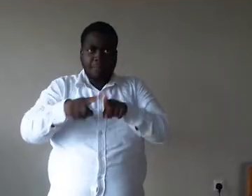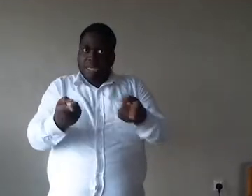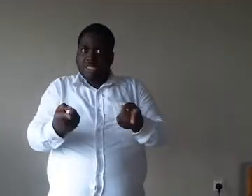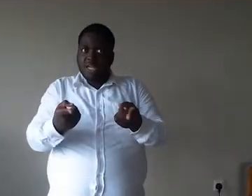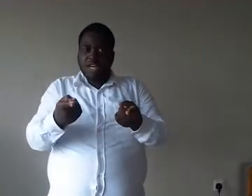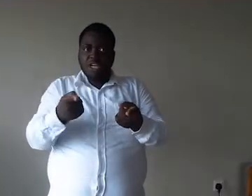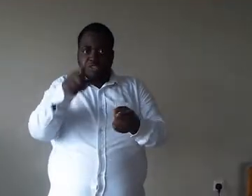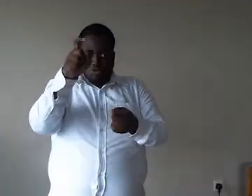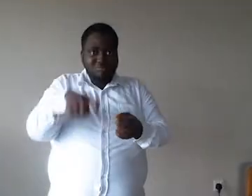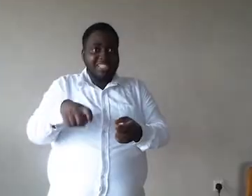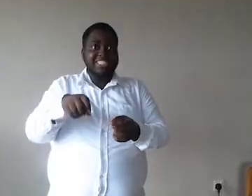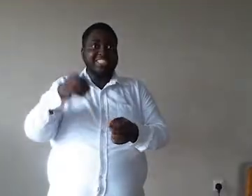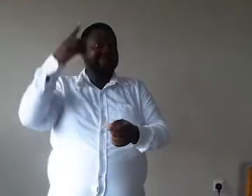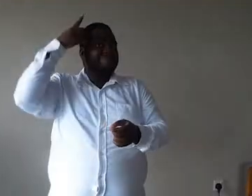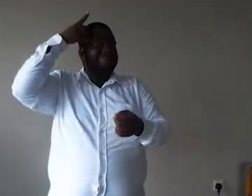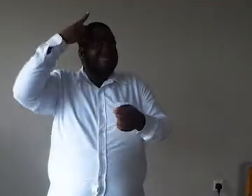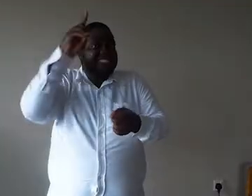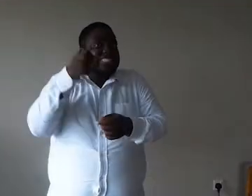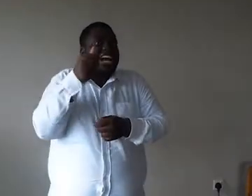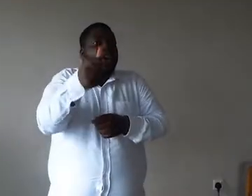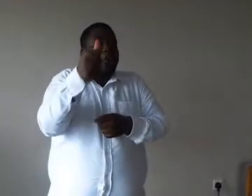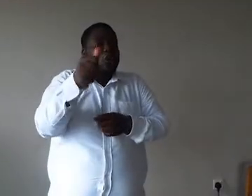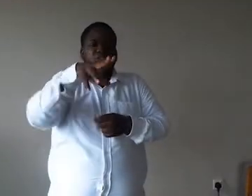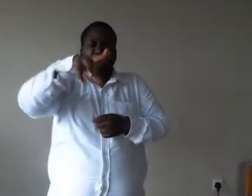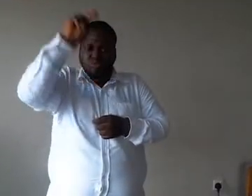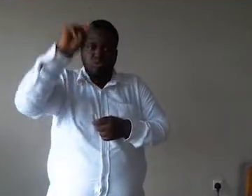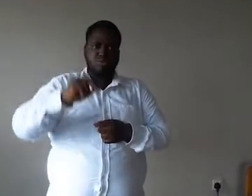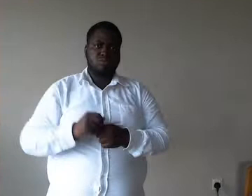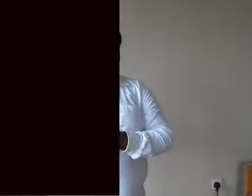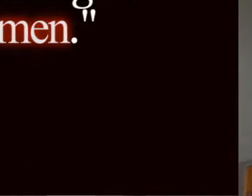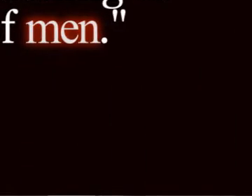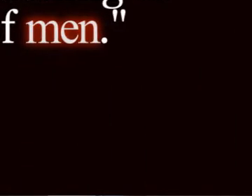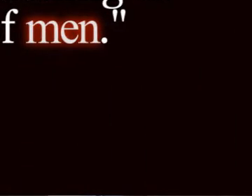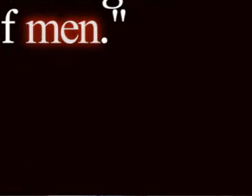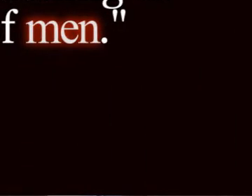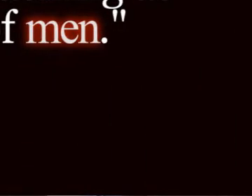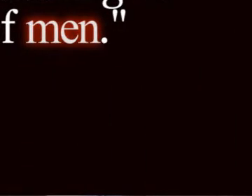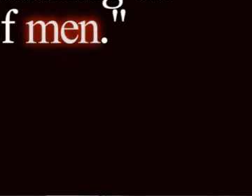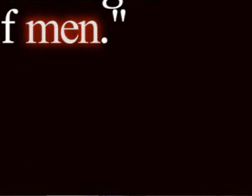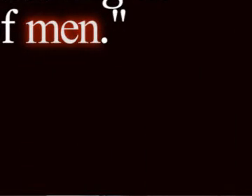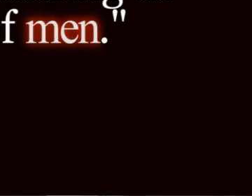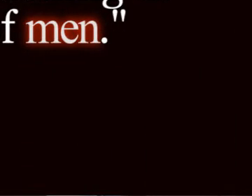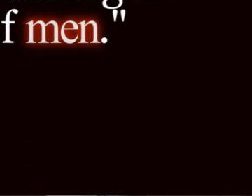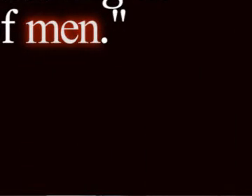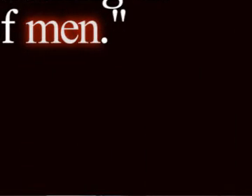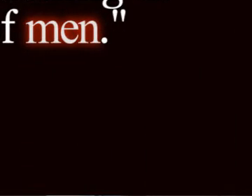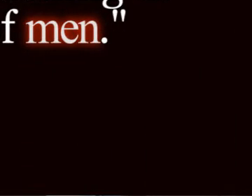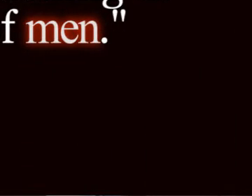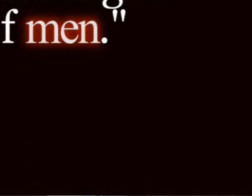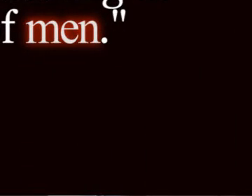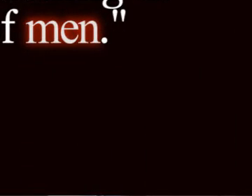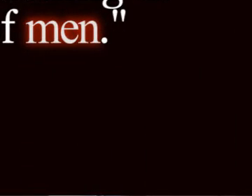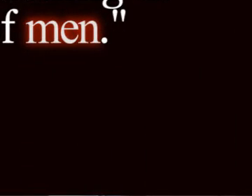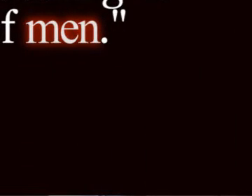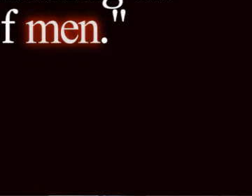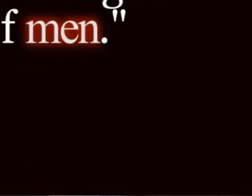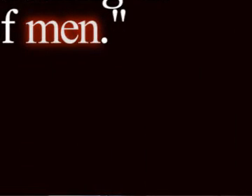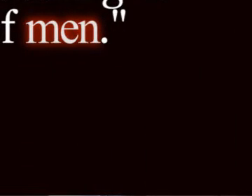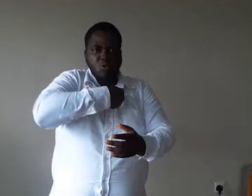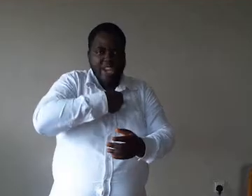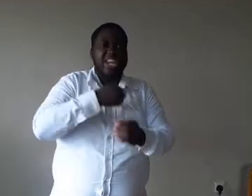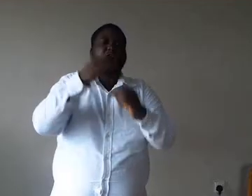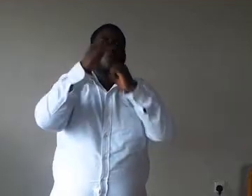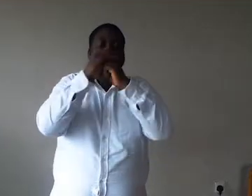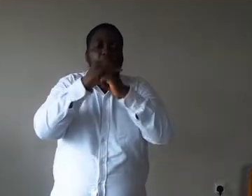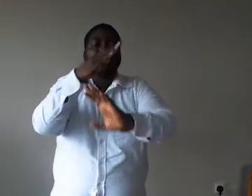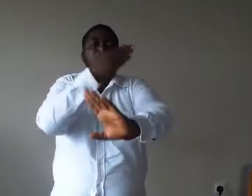feelings? How do we do that? And so Jesus Christ continues, and in vain they worship me. My brother, my sister, as you